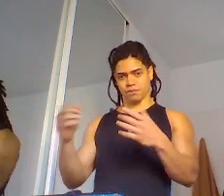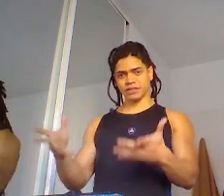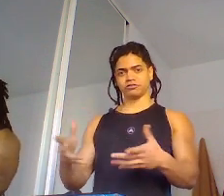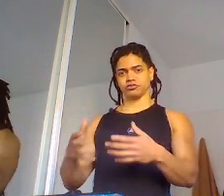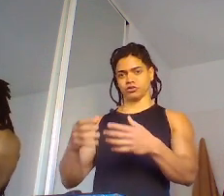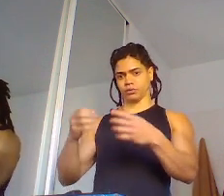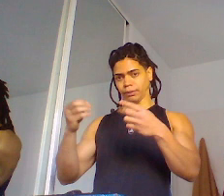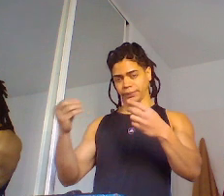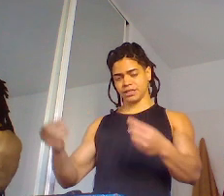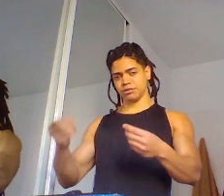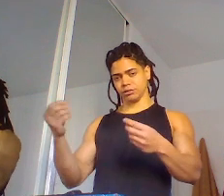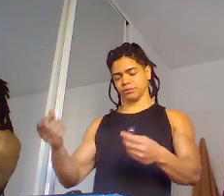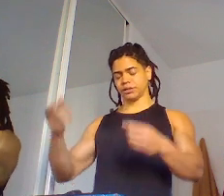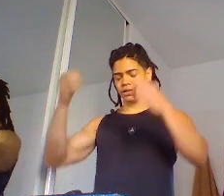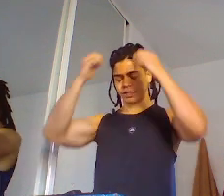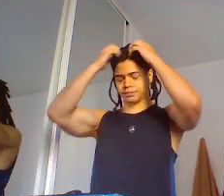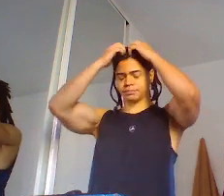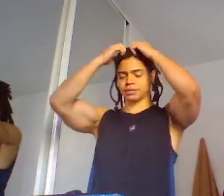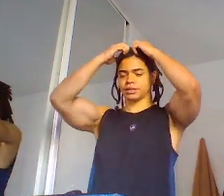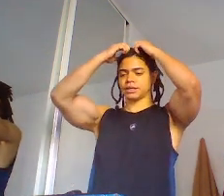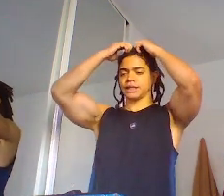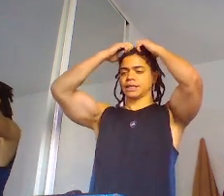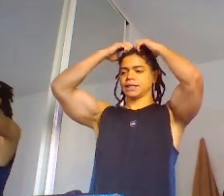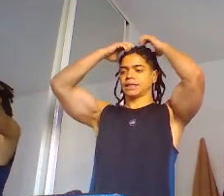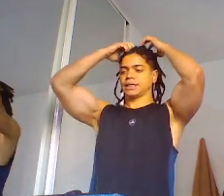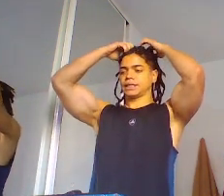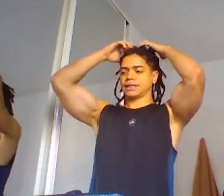their inventions over a period of time,